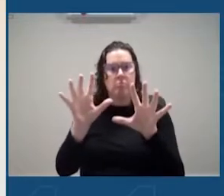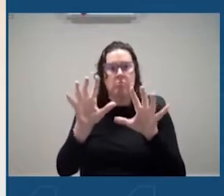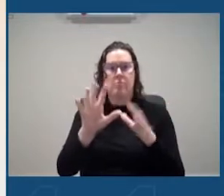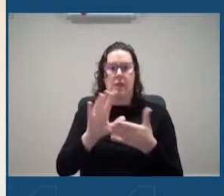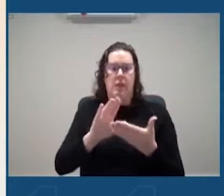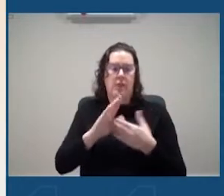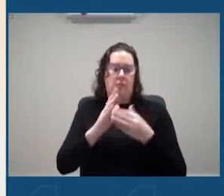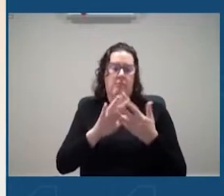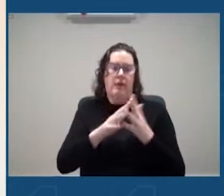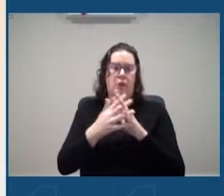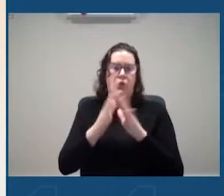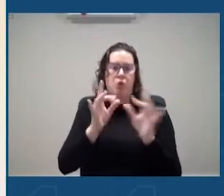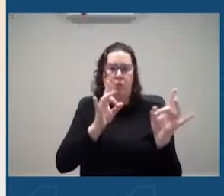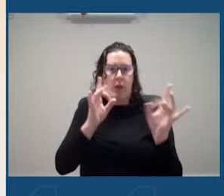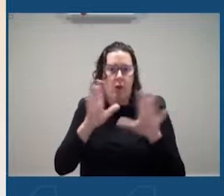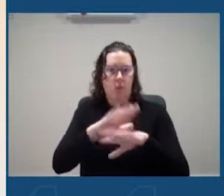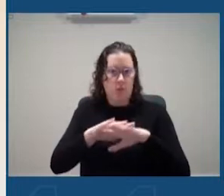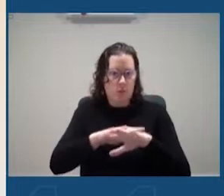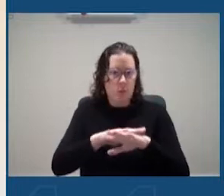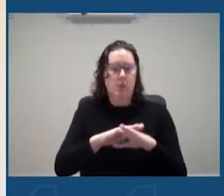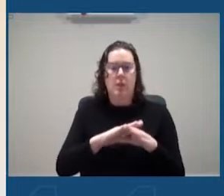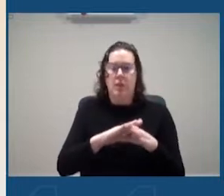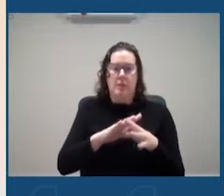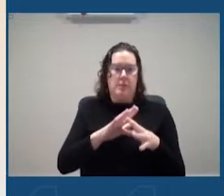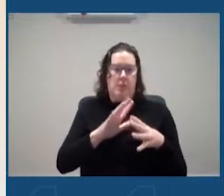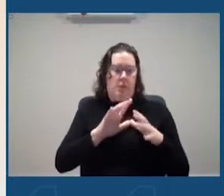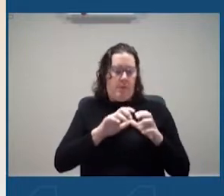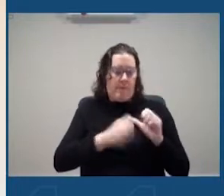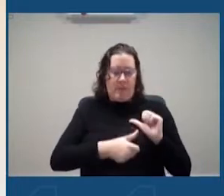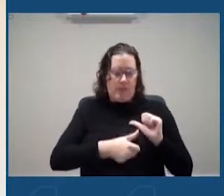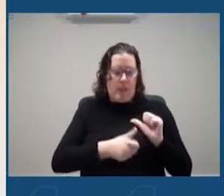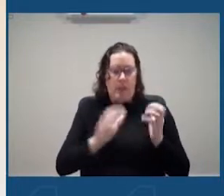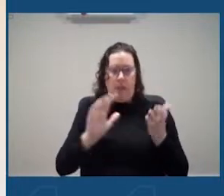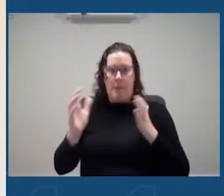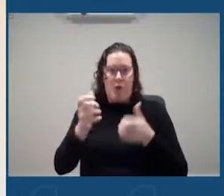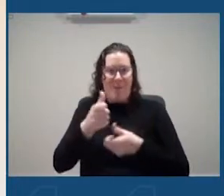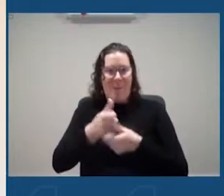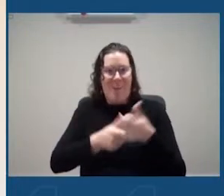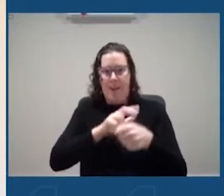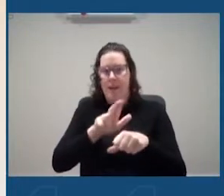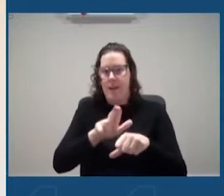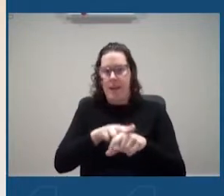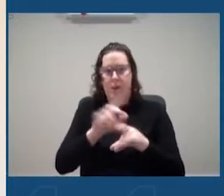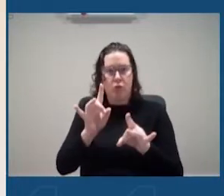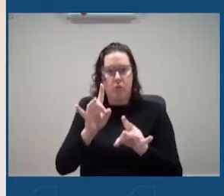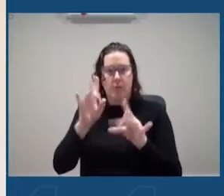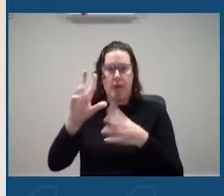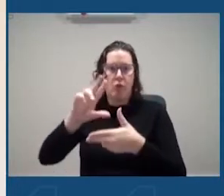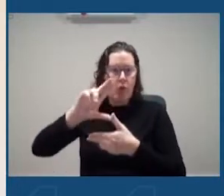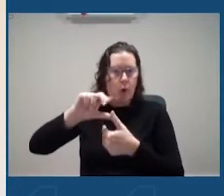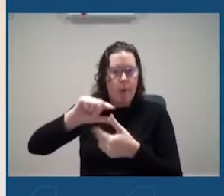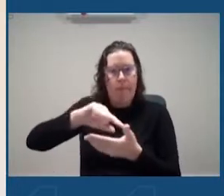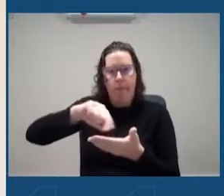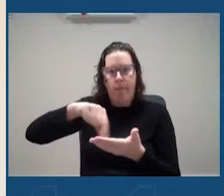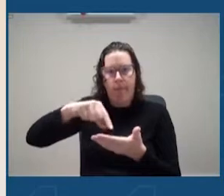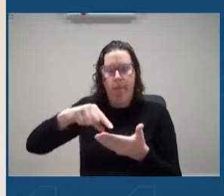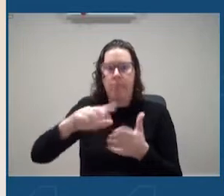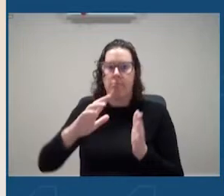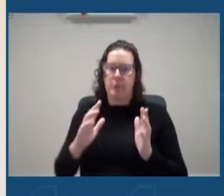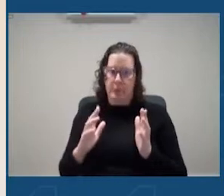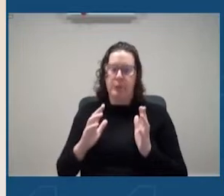as devastating as any natural disaster. And we have asked